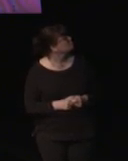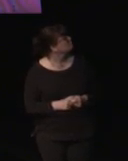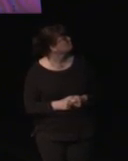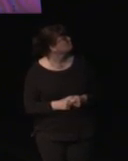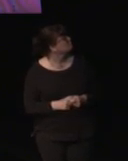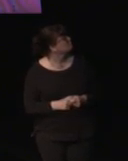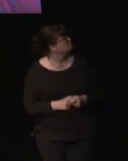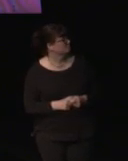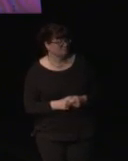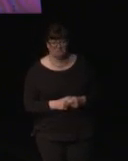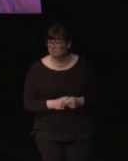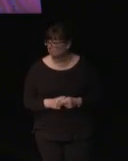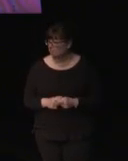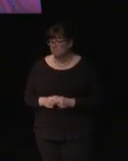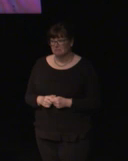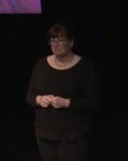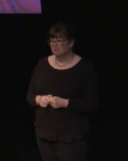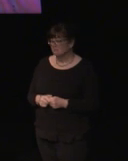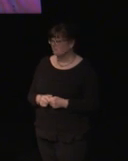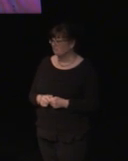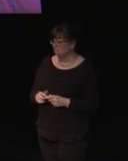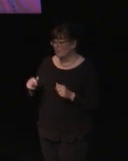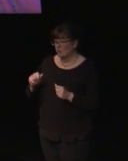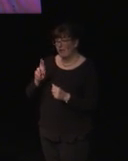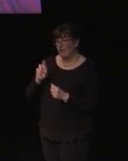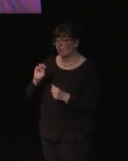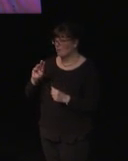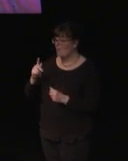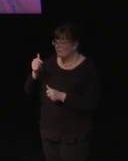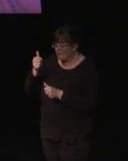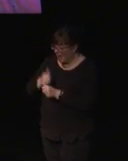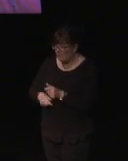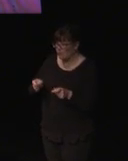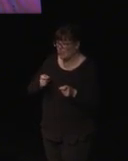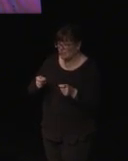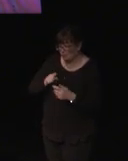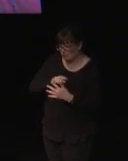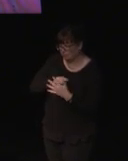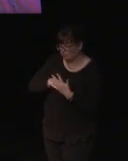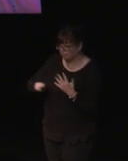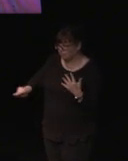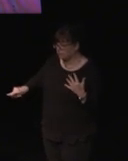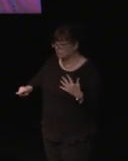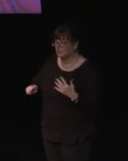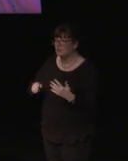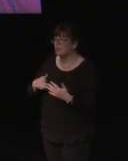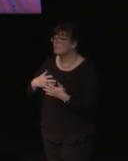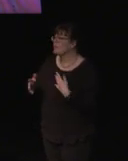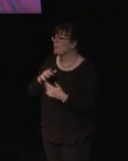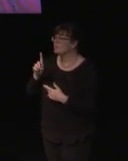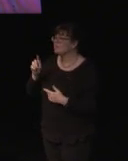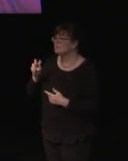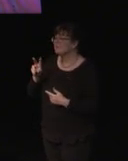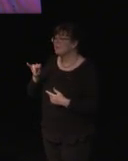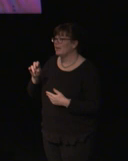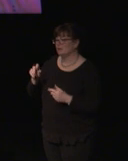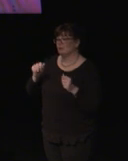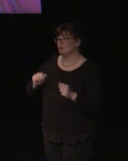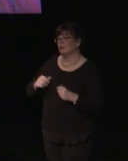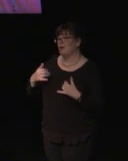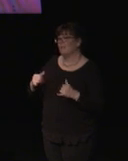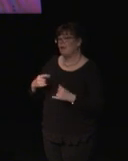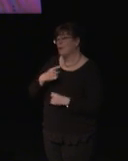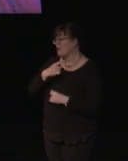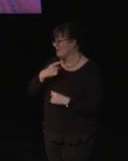You can remap every control in Minecraft. And the thing about Minecraft is that Minecraft's played across every device in the world. They have to have like kind of some great